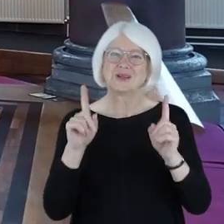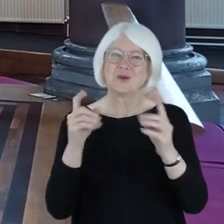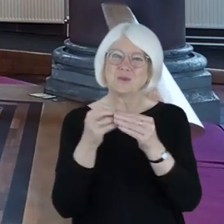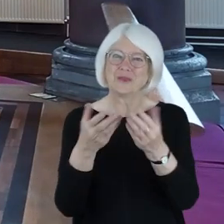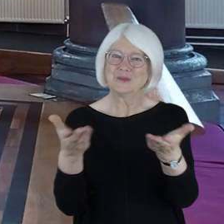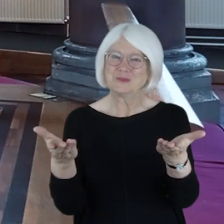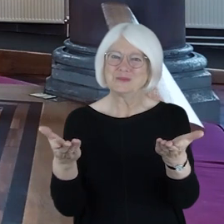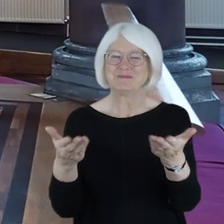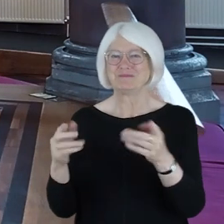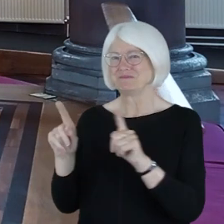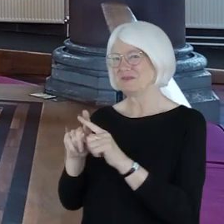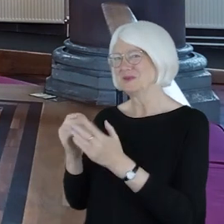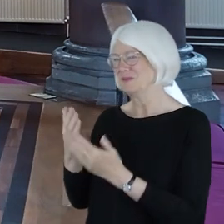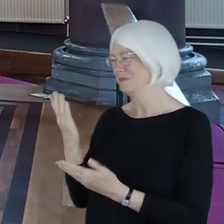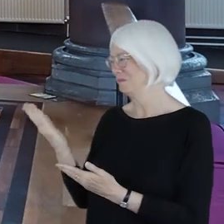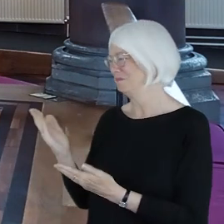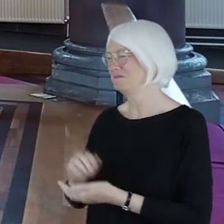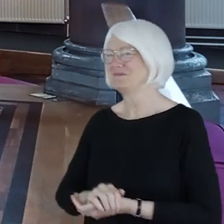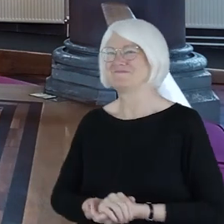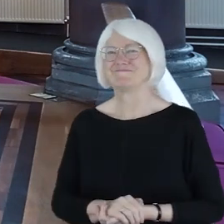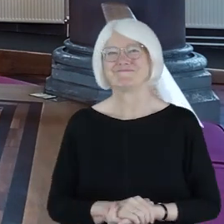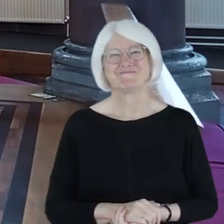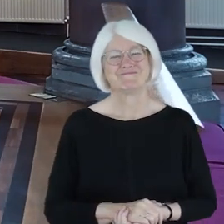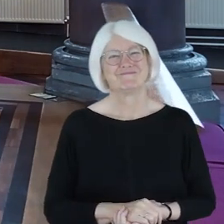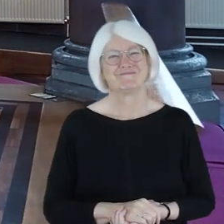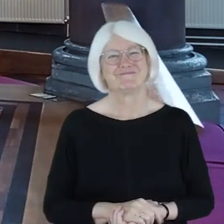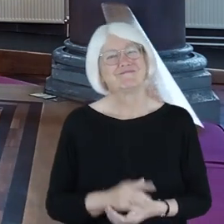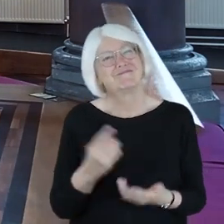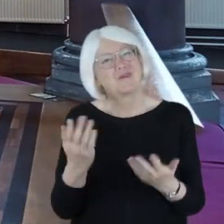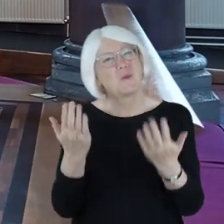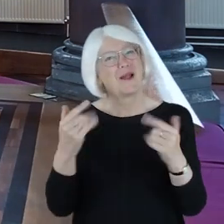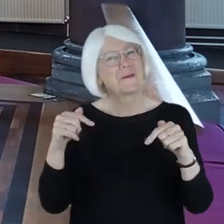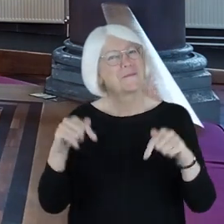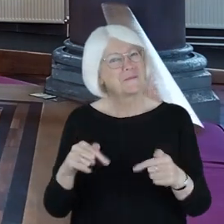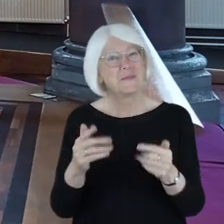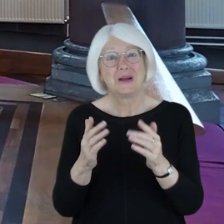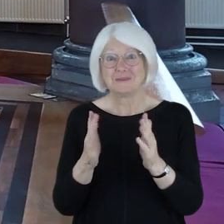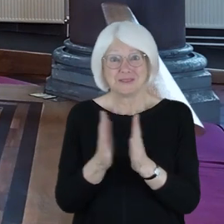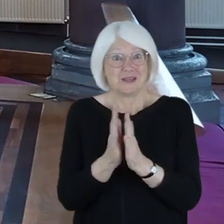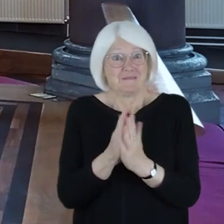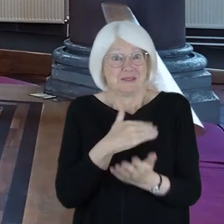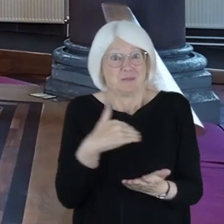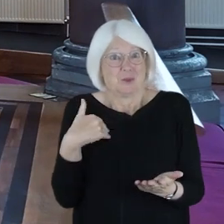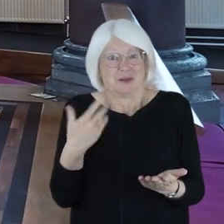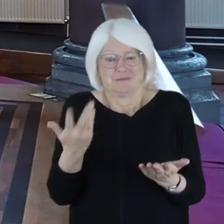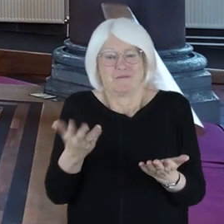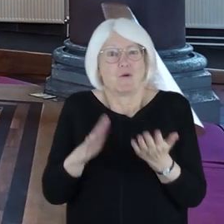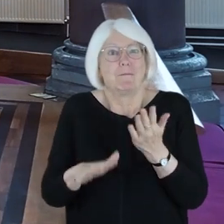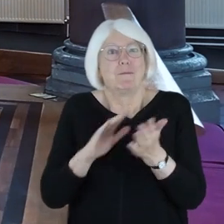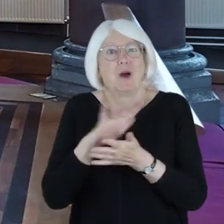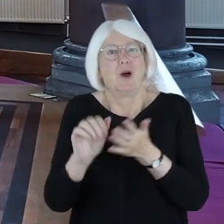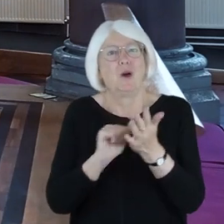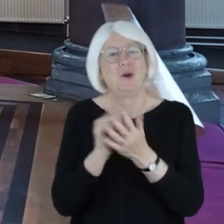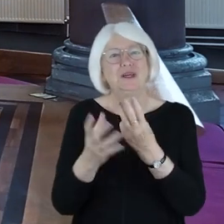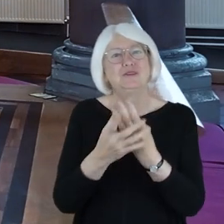The Lord be with you. And also with you. A very warm welcome to our service this morning, which today